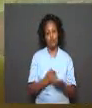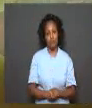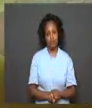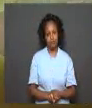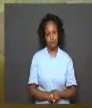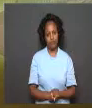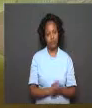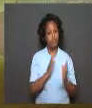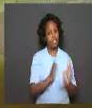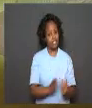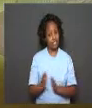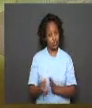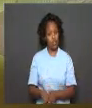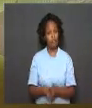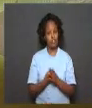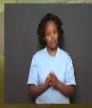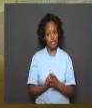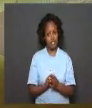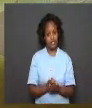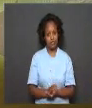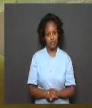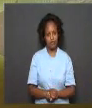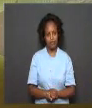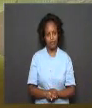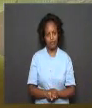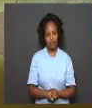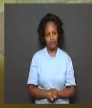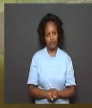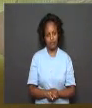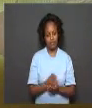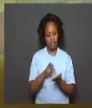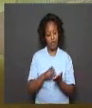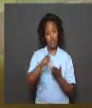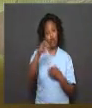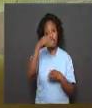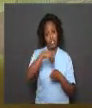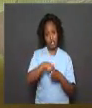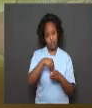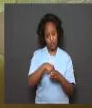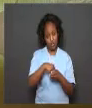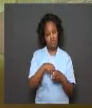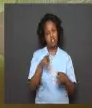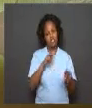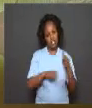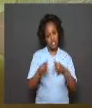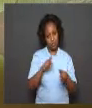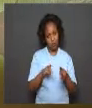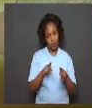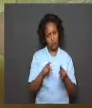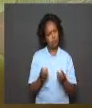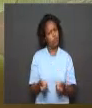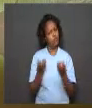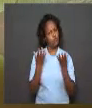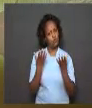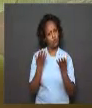Are you ready to begin? In a democracy, people enjoy a number